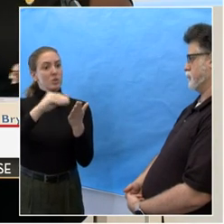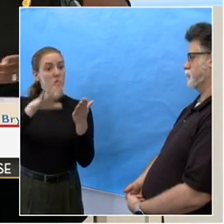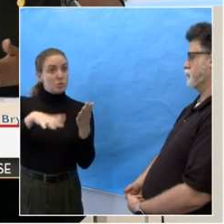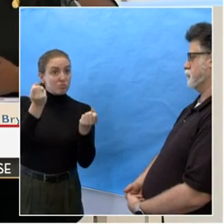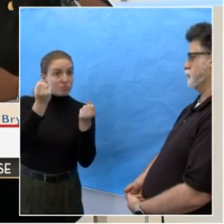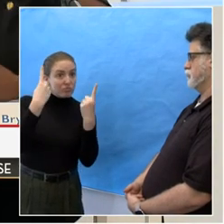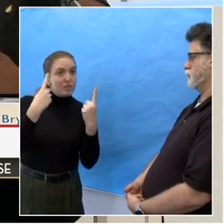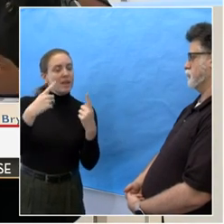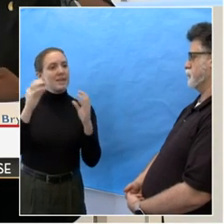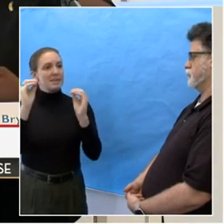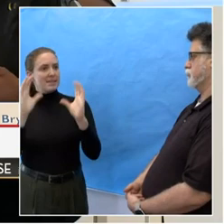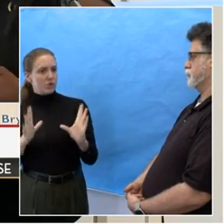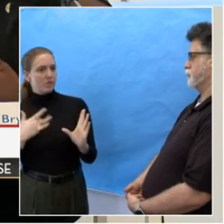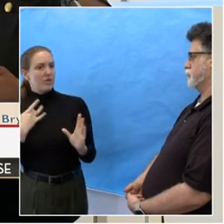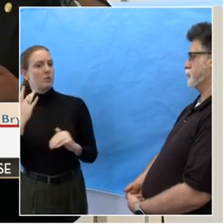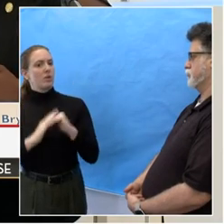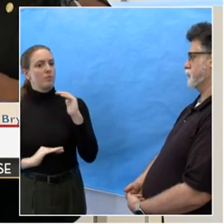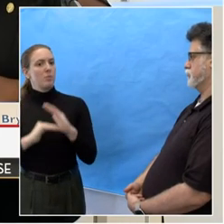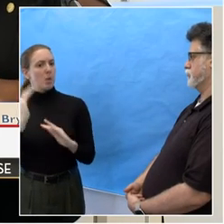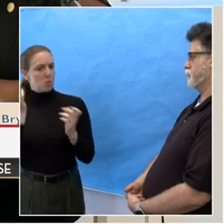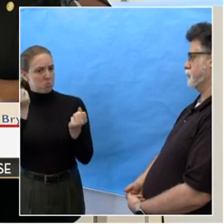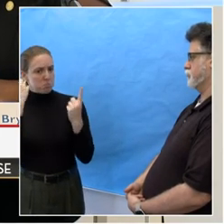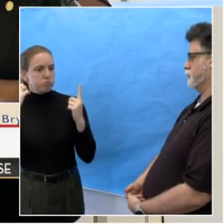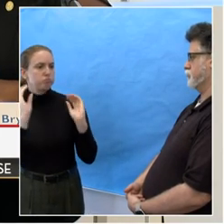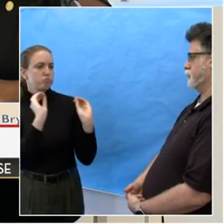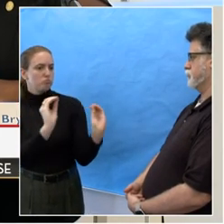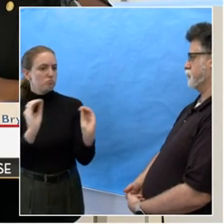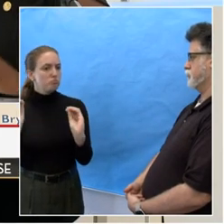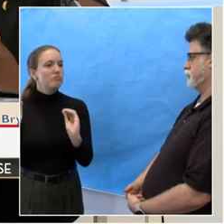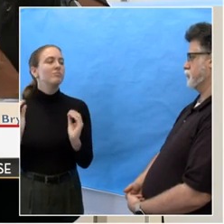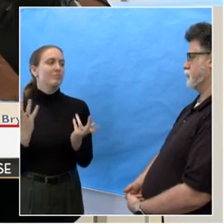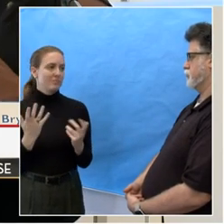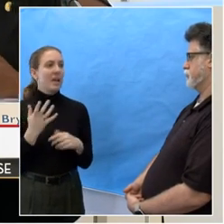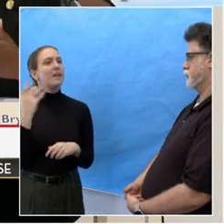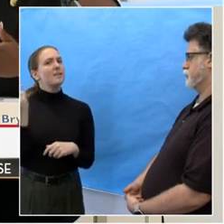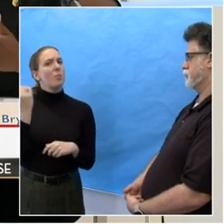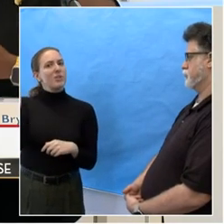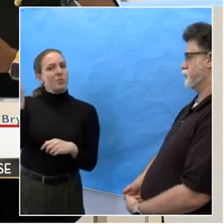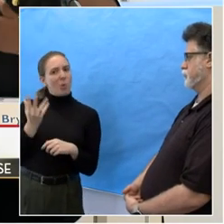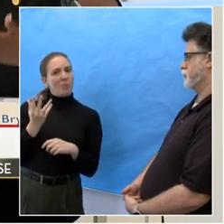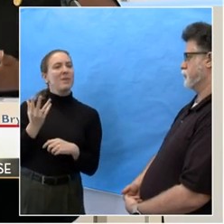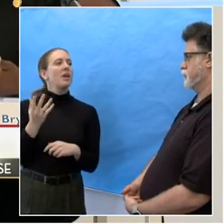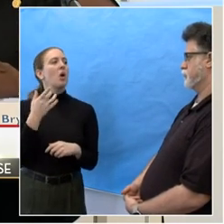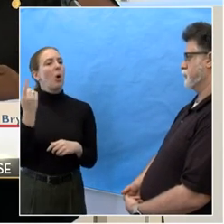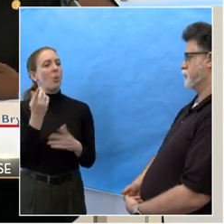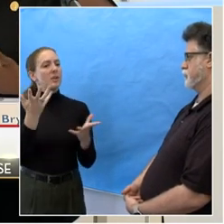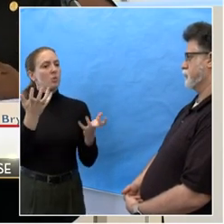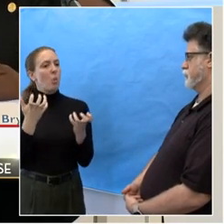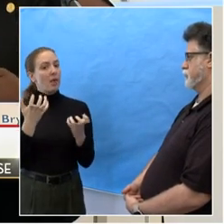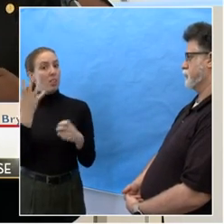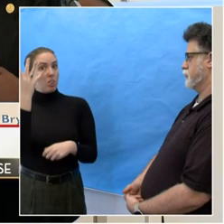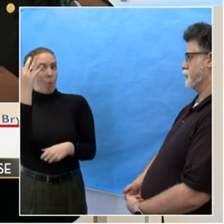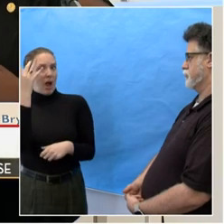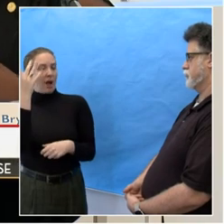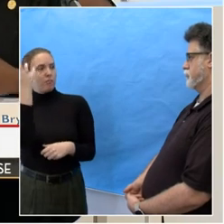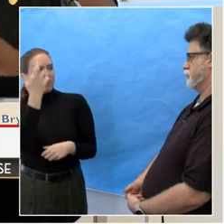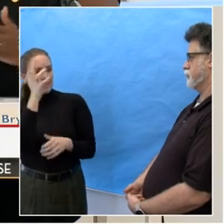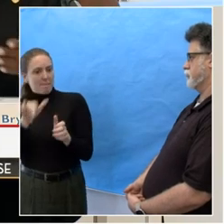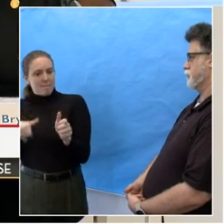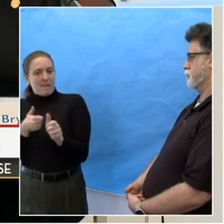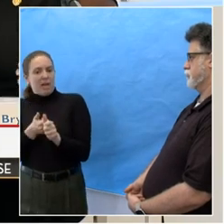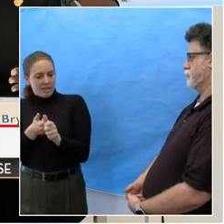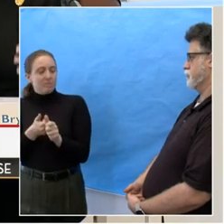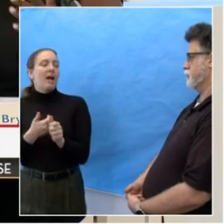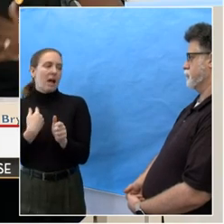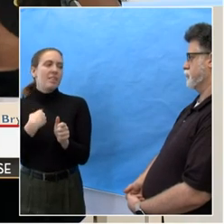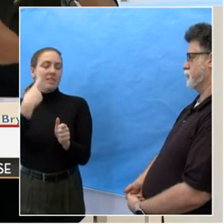with the content that is being put in front of them. Somebody told me that you always want a why behind what you're doing, and I think it's